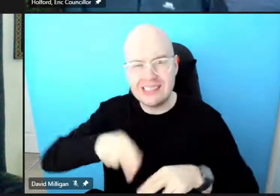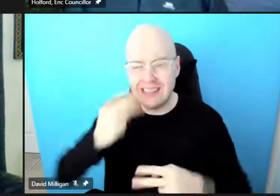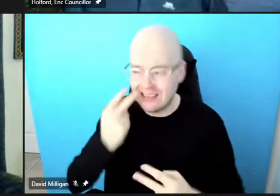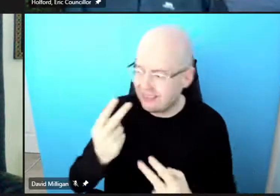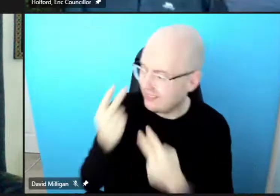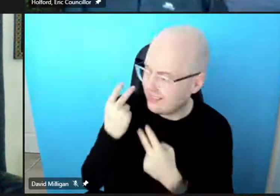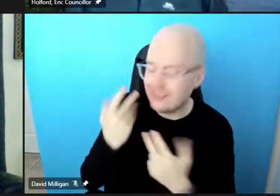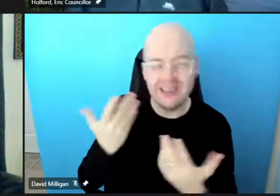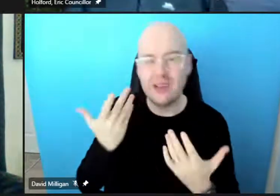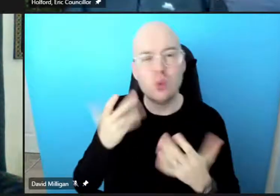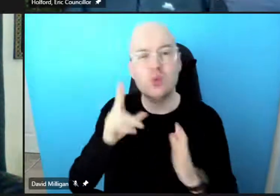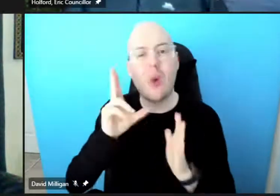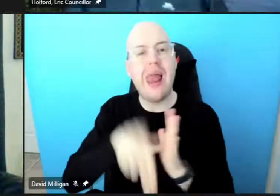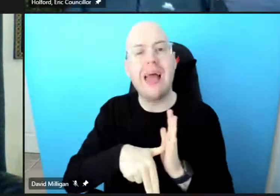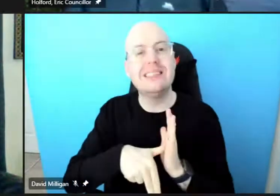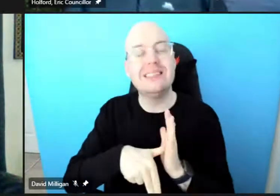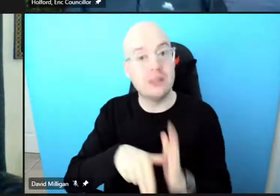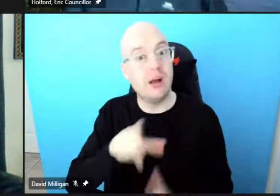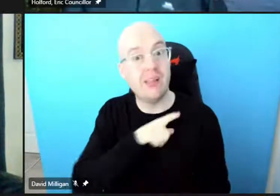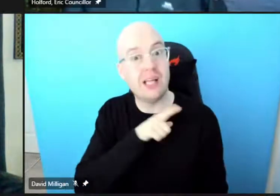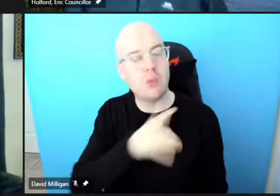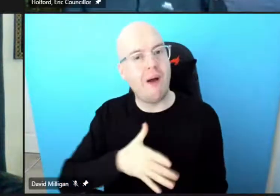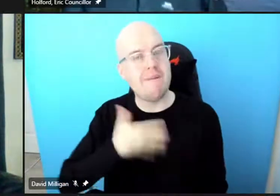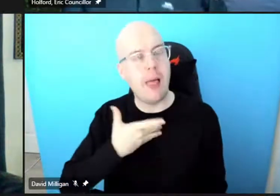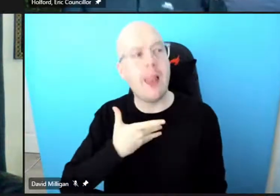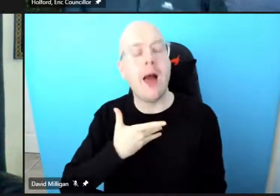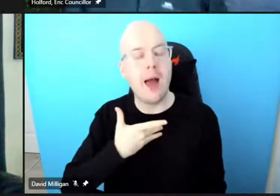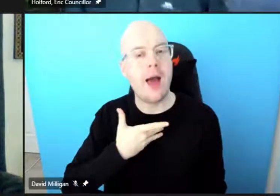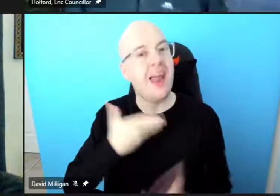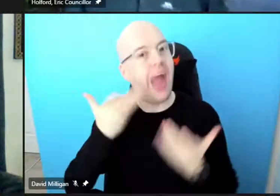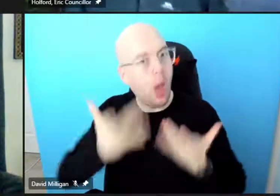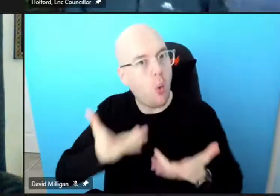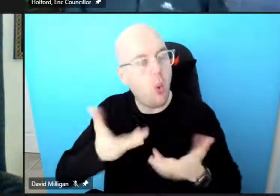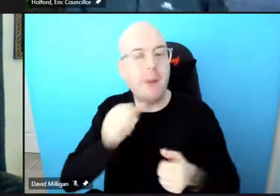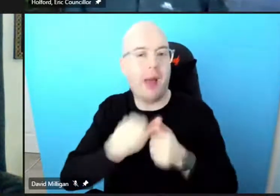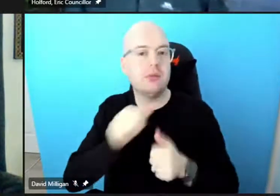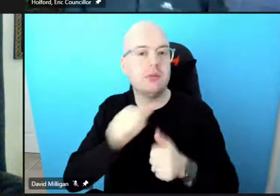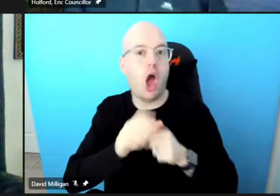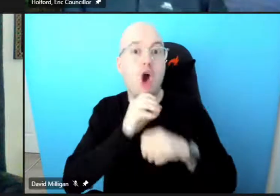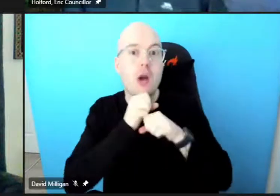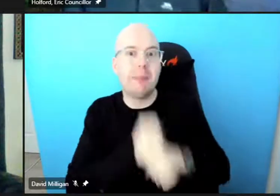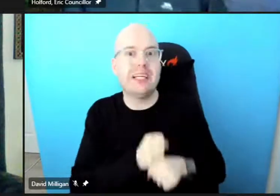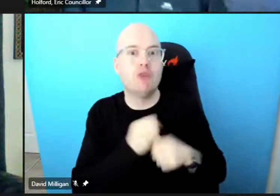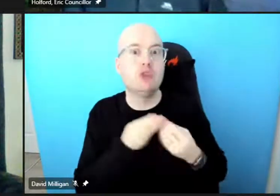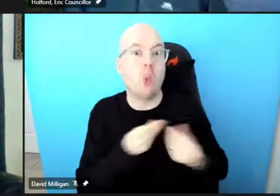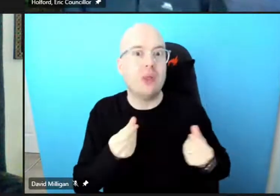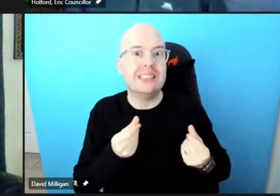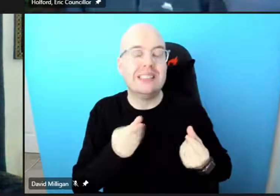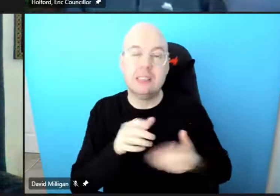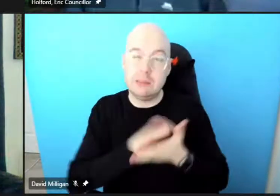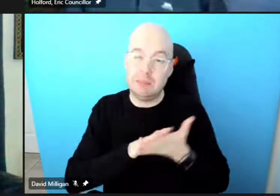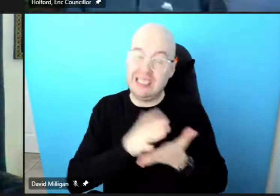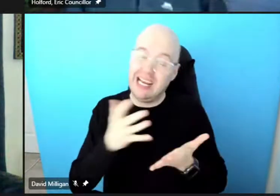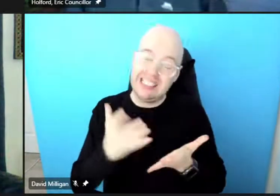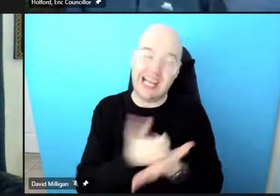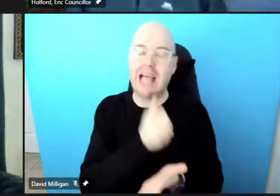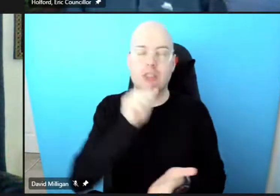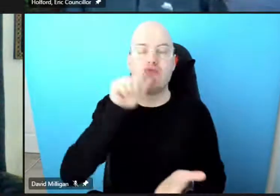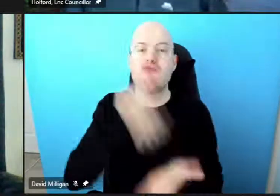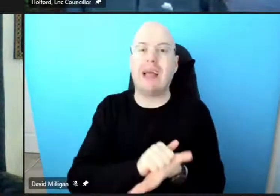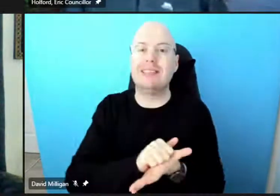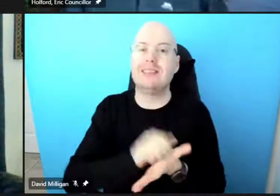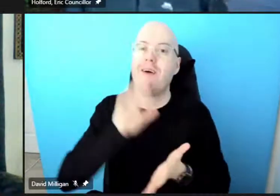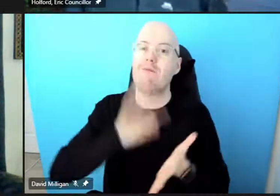to commit the resources now to get it right at the start, rather than to not have this level of involvement and then have audits